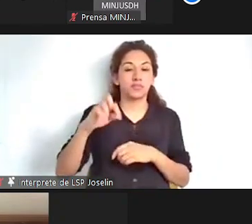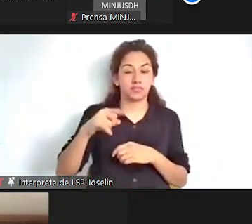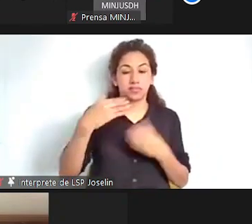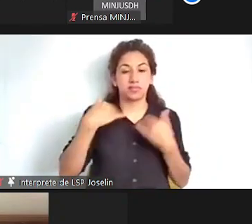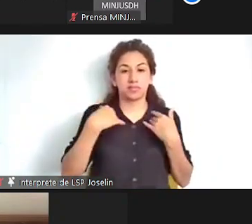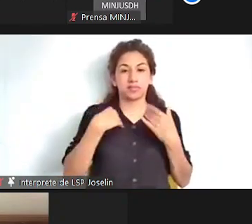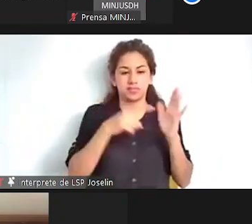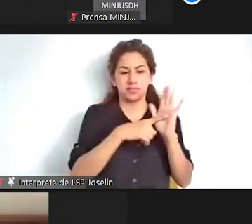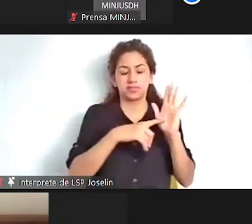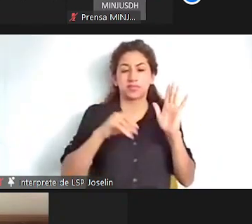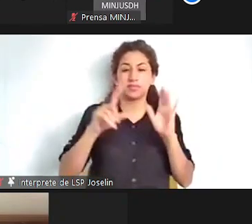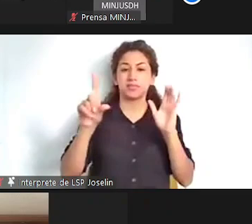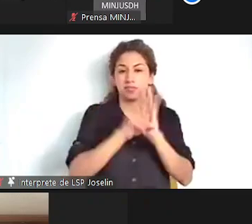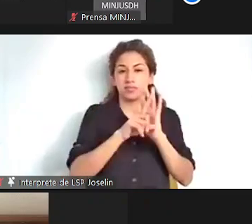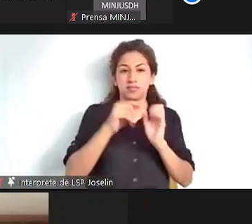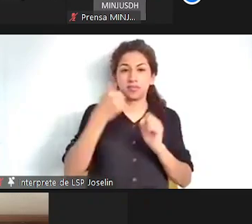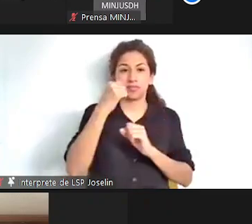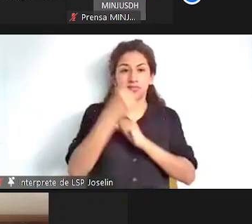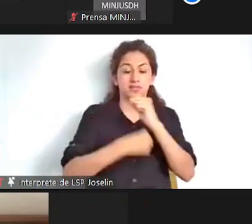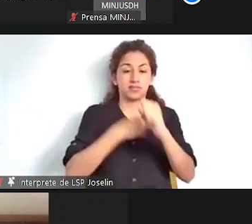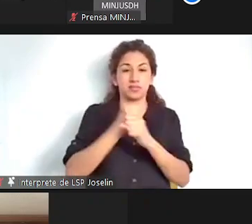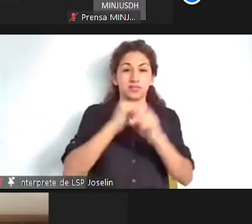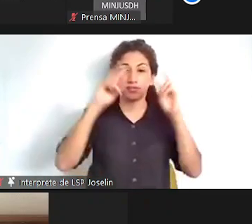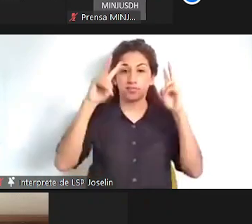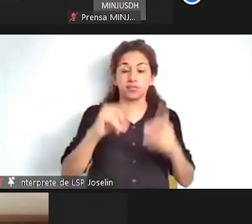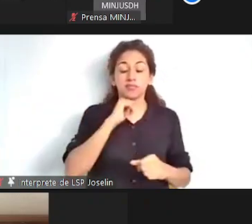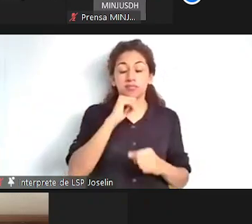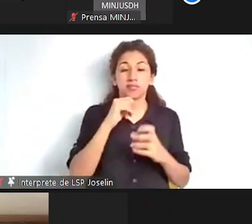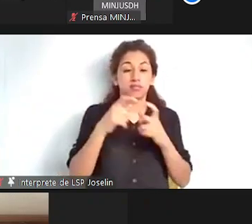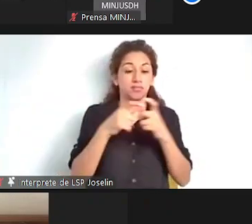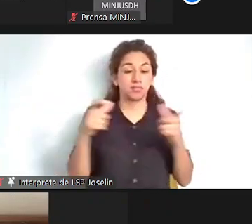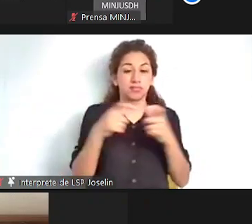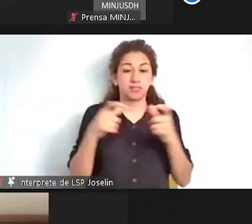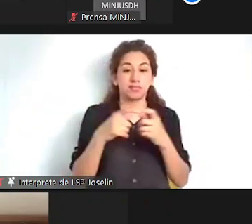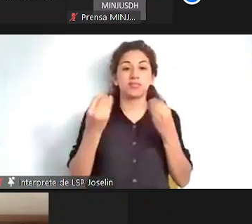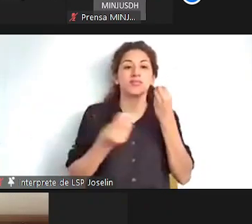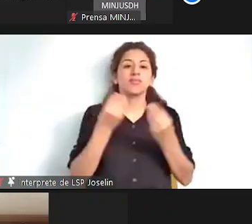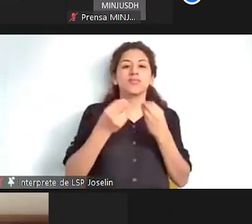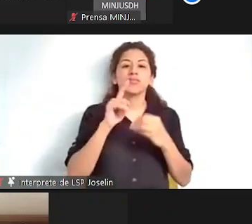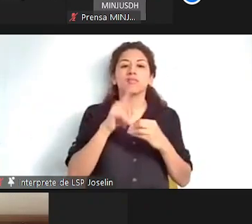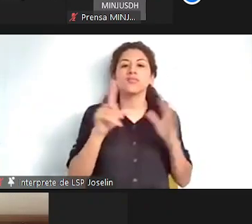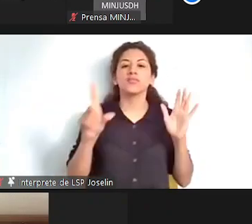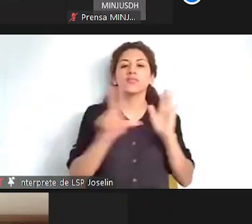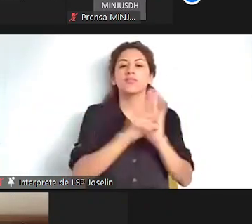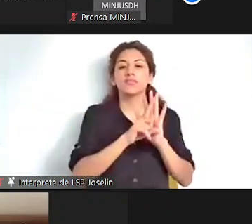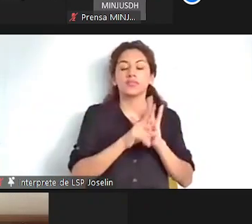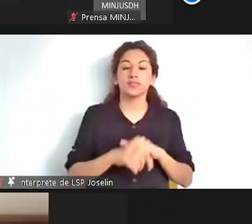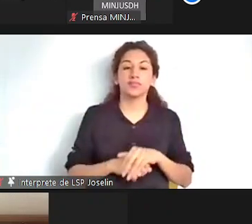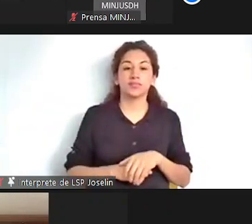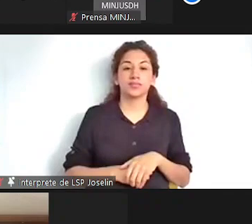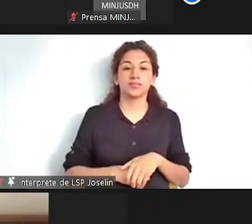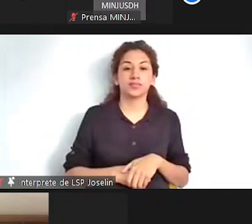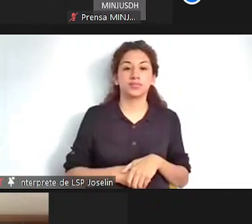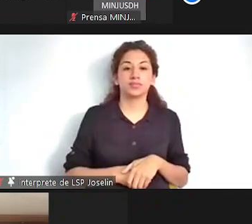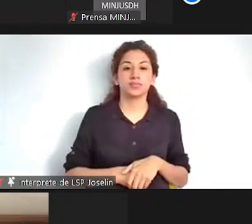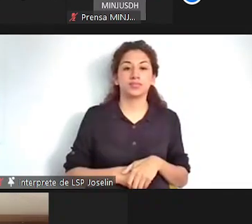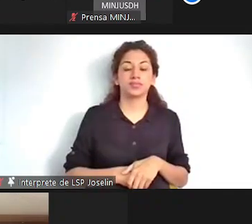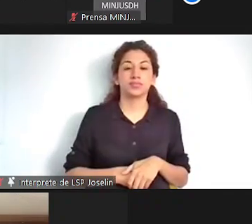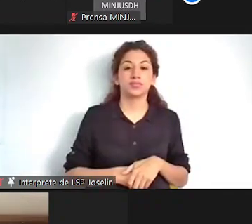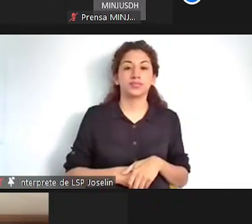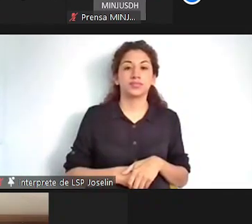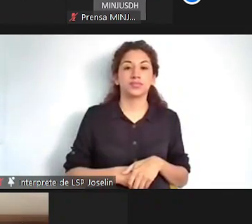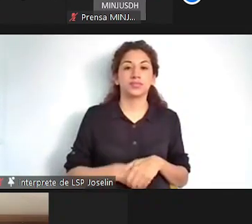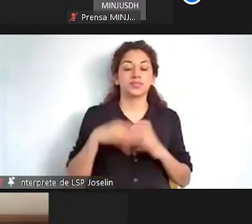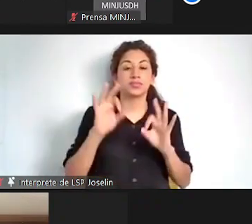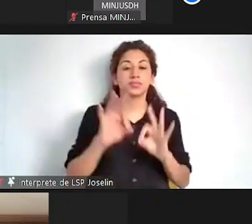and the law itself that has a 10-year uh that has not solved the informality issue